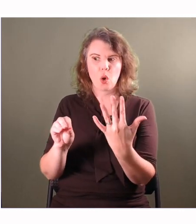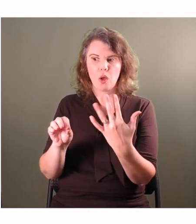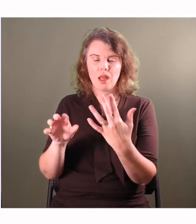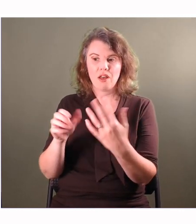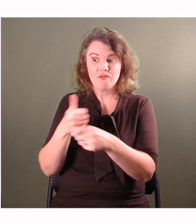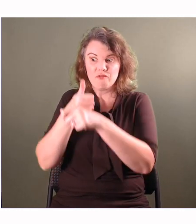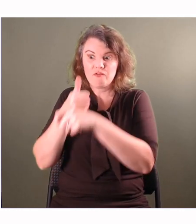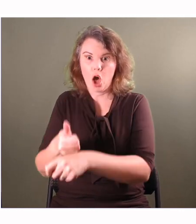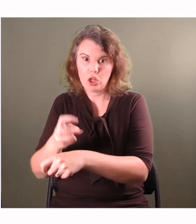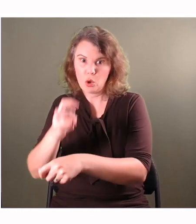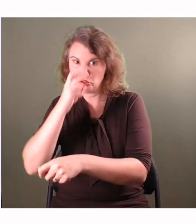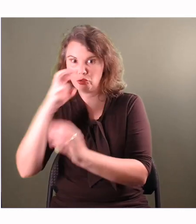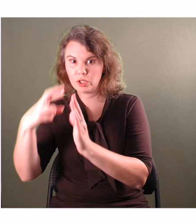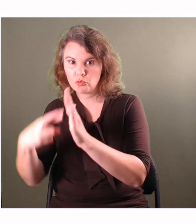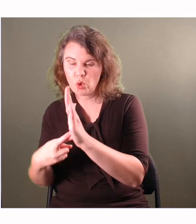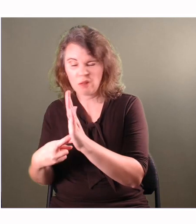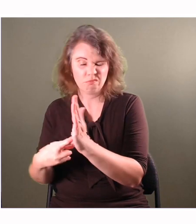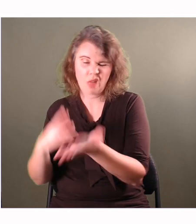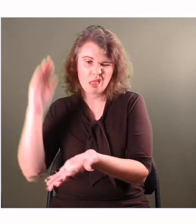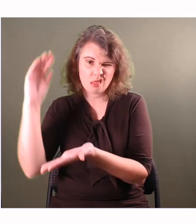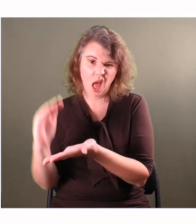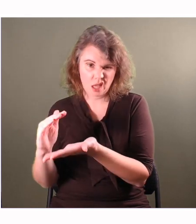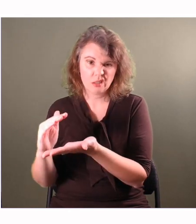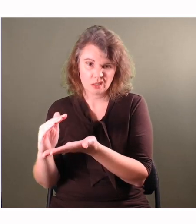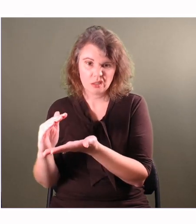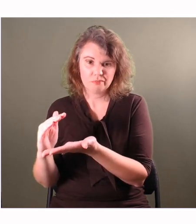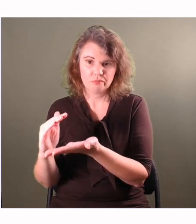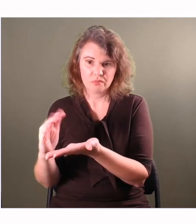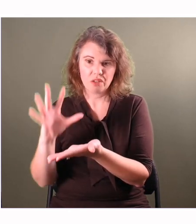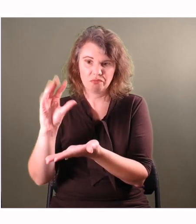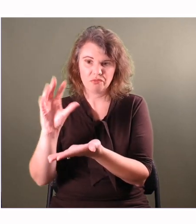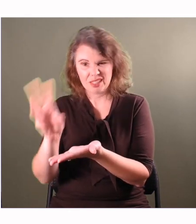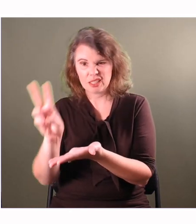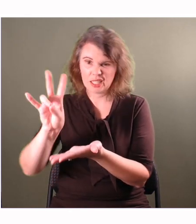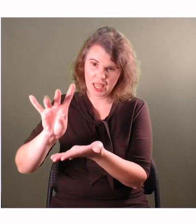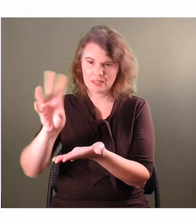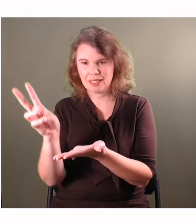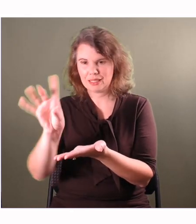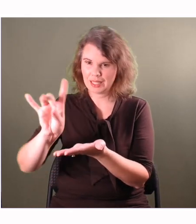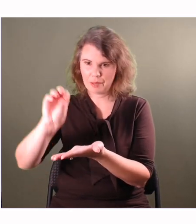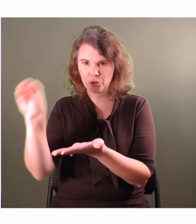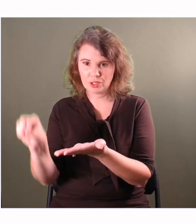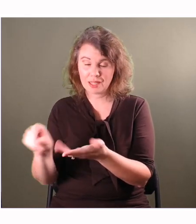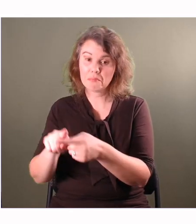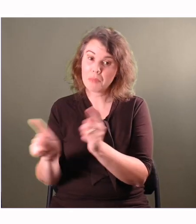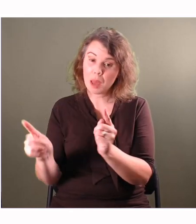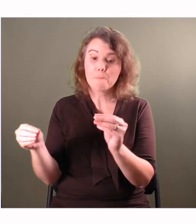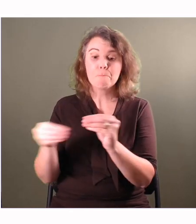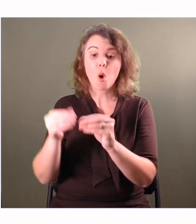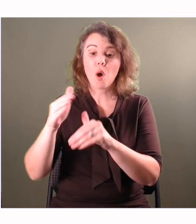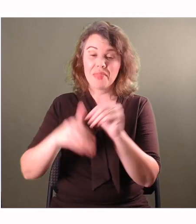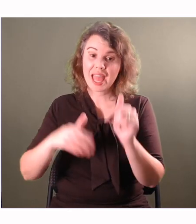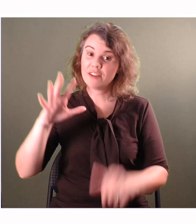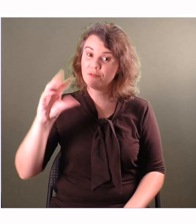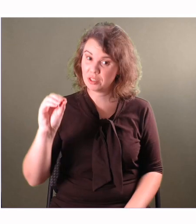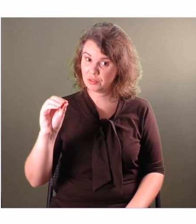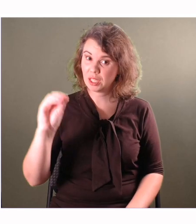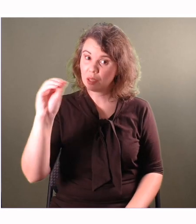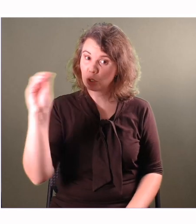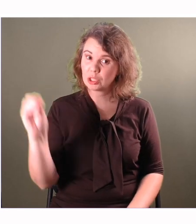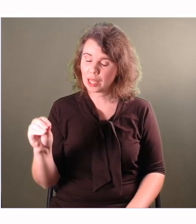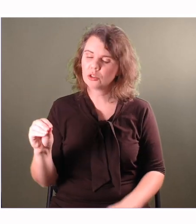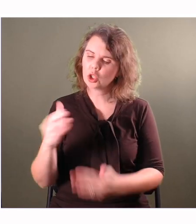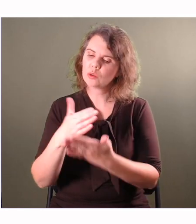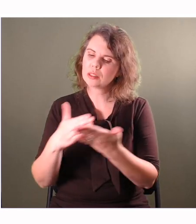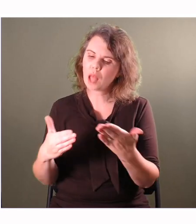lot less, 68% of the time. That's a big difference. But it's bigger than 50%, so